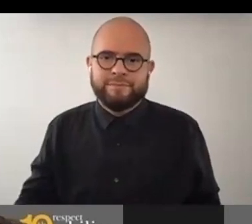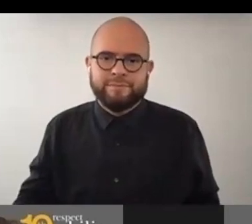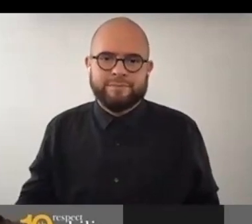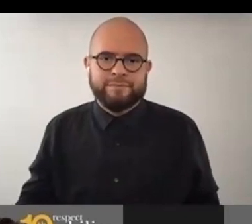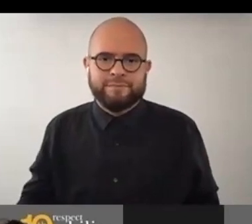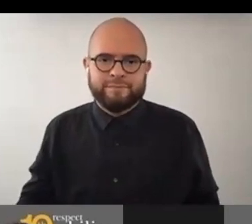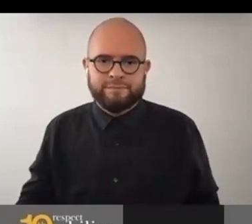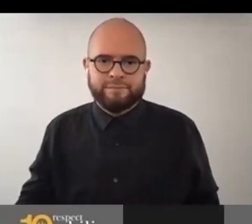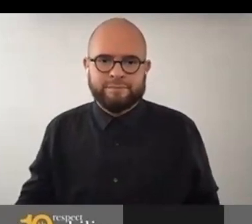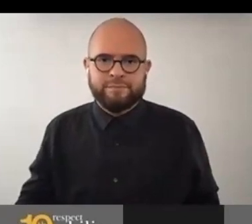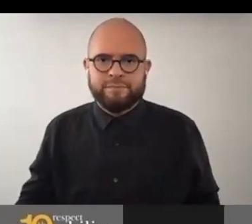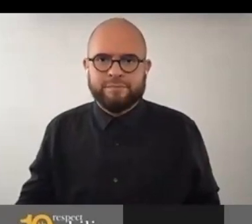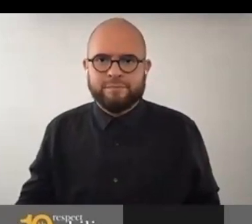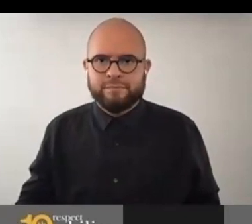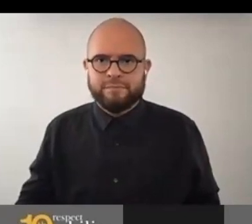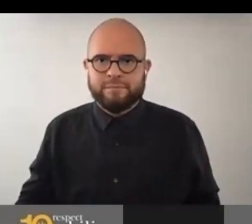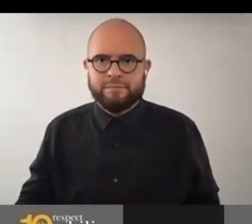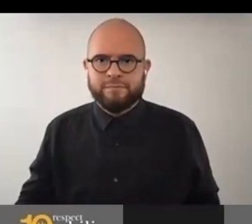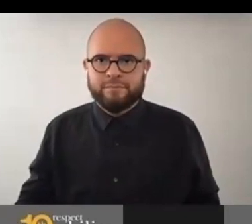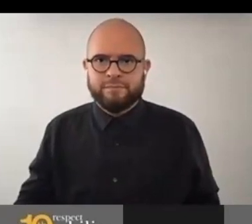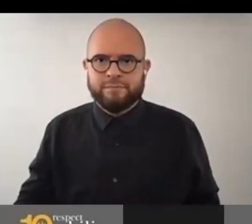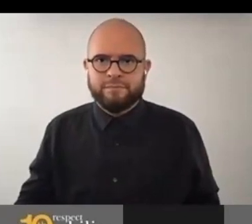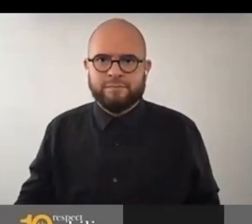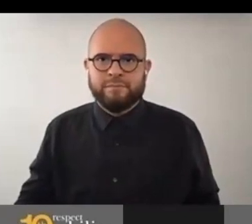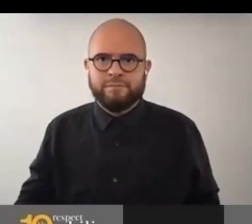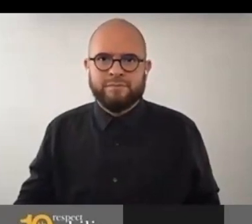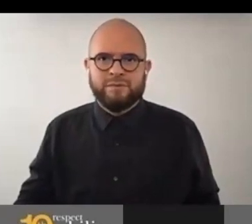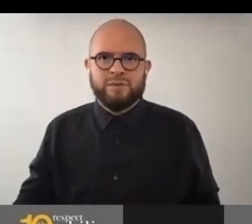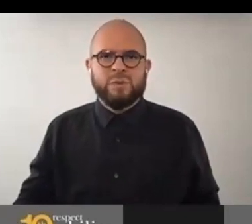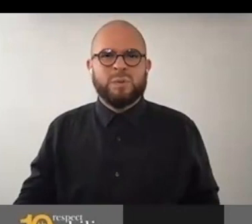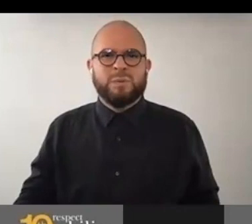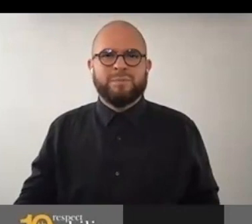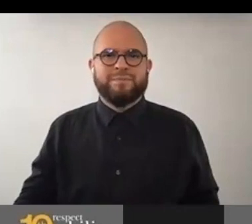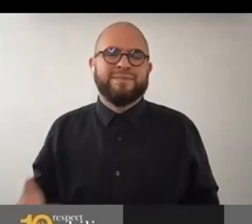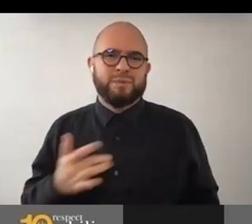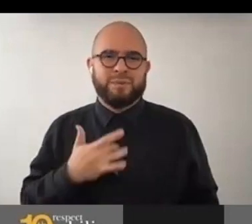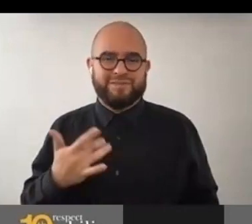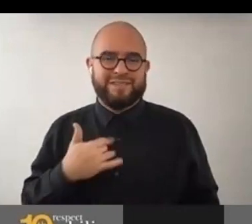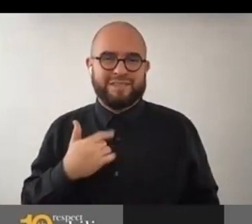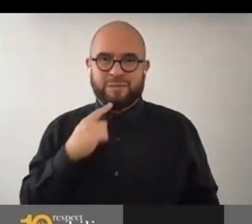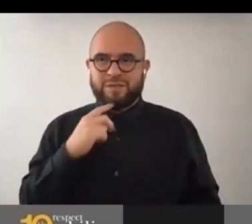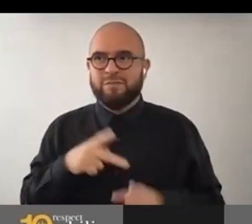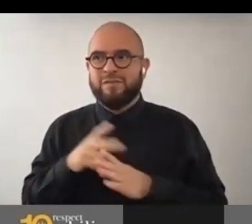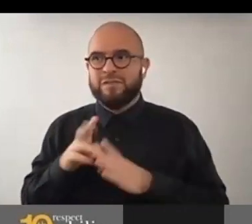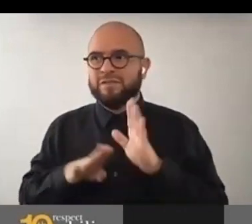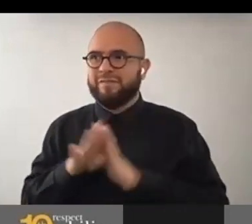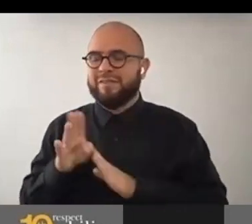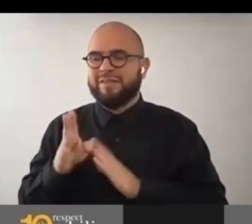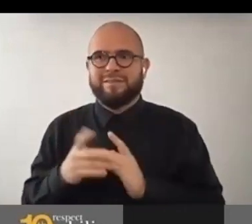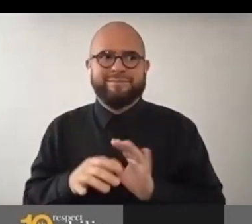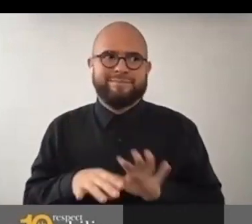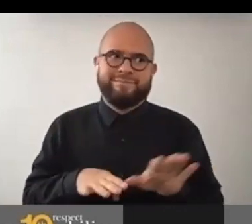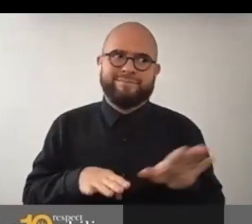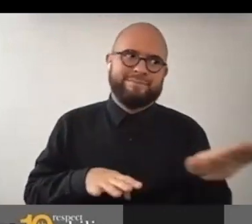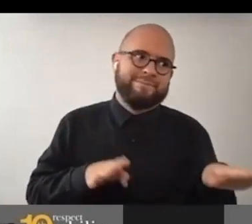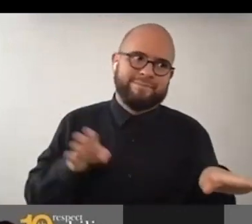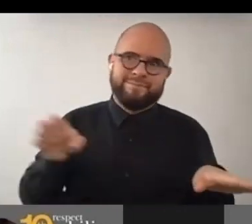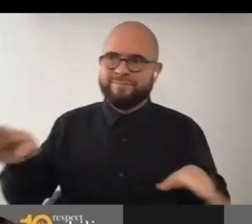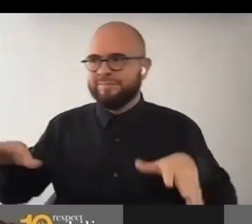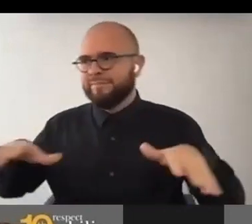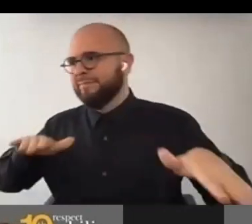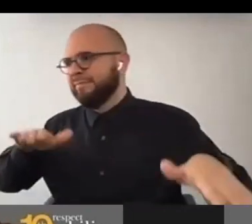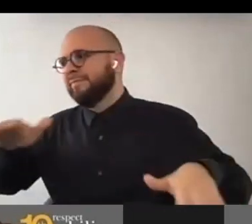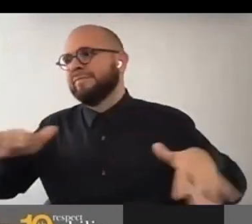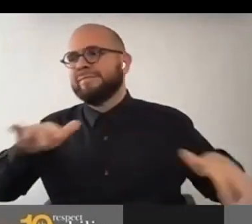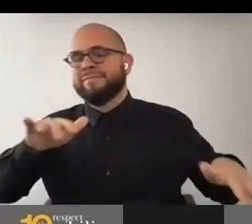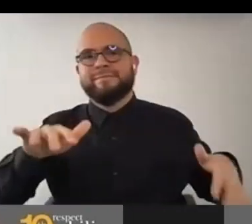it's just kind of expanding in every direction, I think. And with the fellowship, my biggest thing is